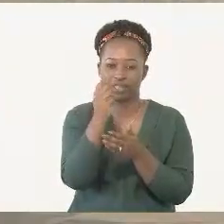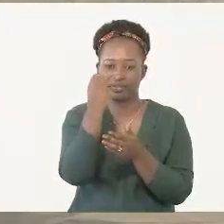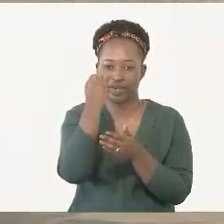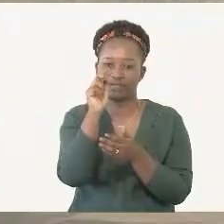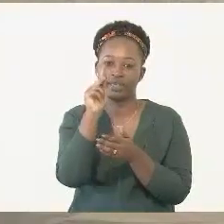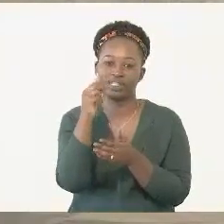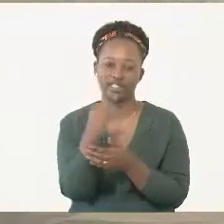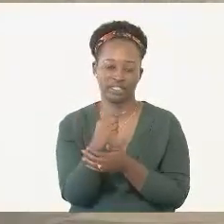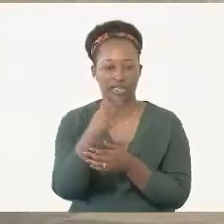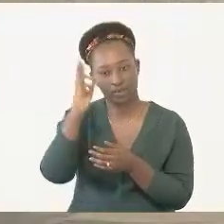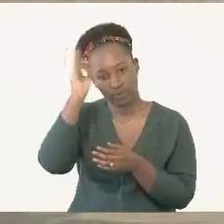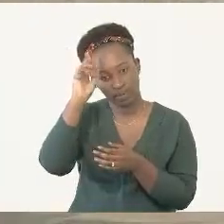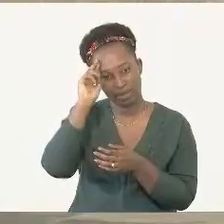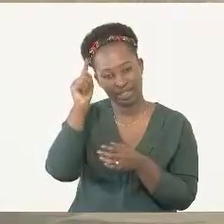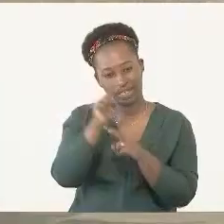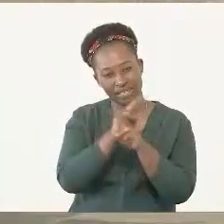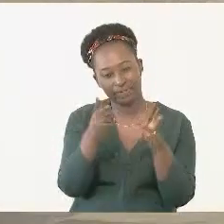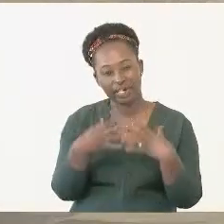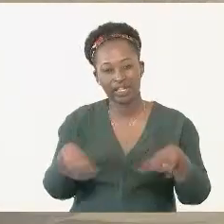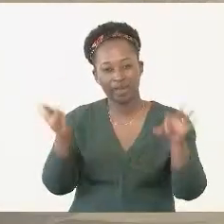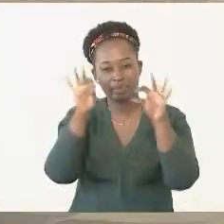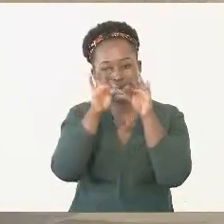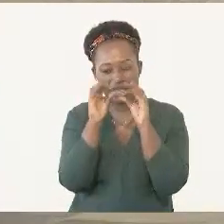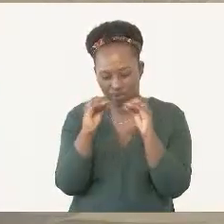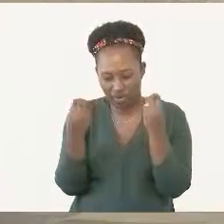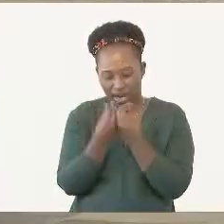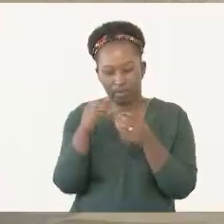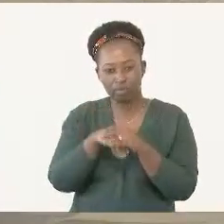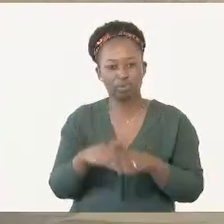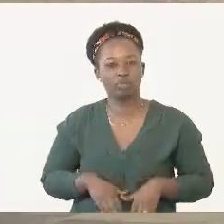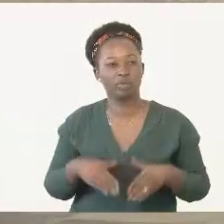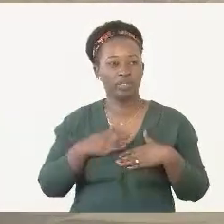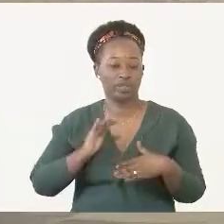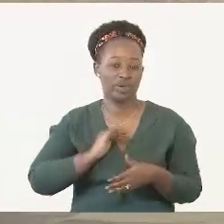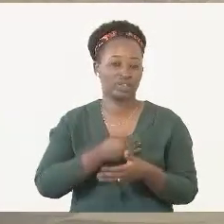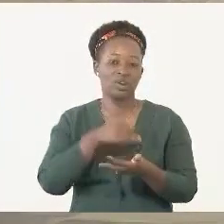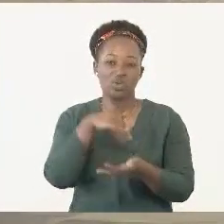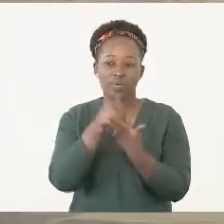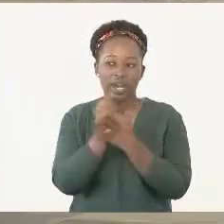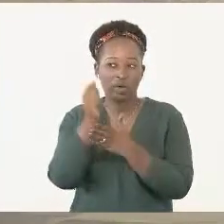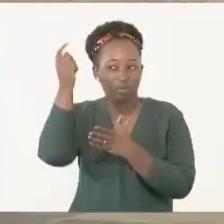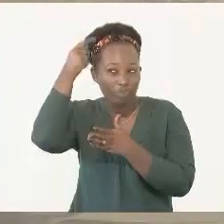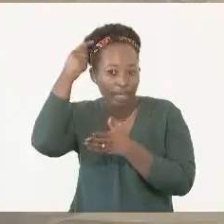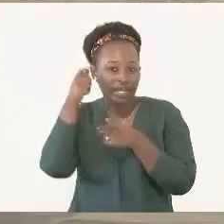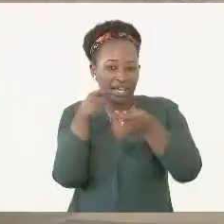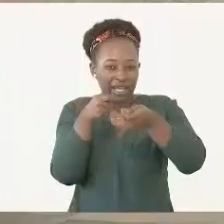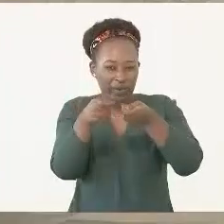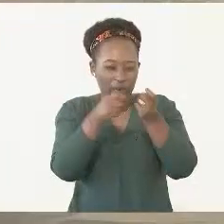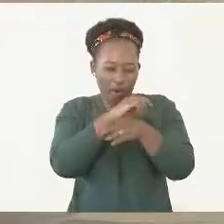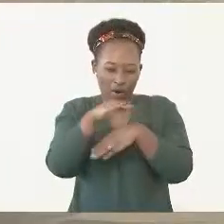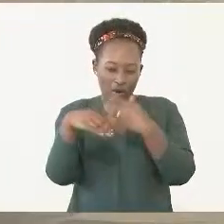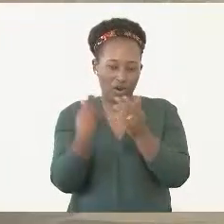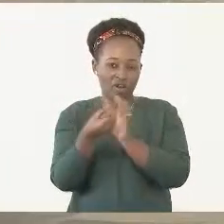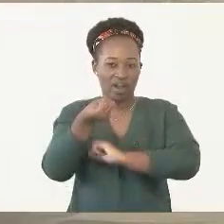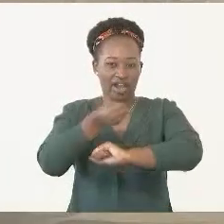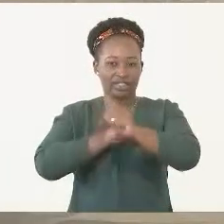1.5 kilograms. Remember, this is a very important organ of our body because it coordinates all